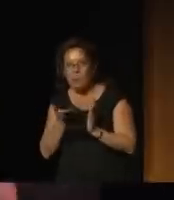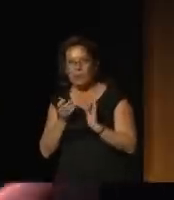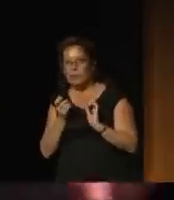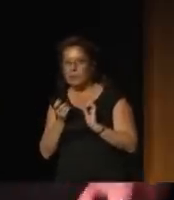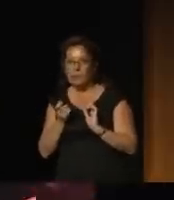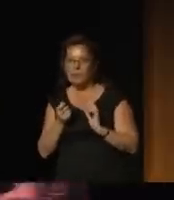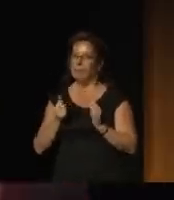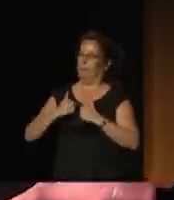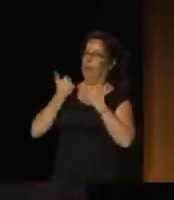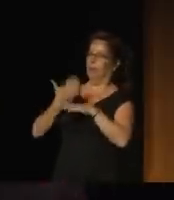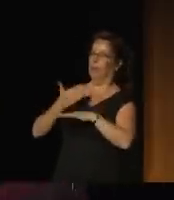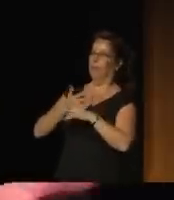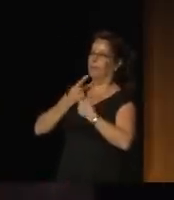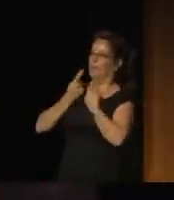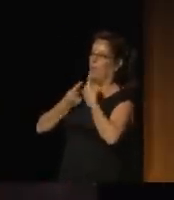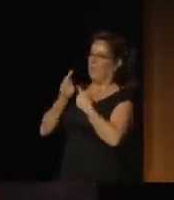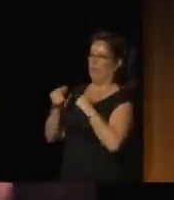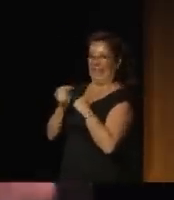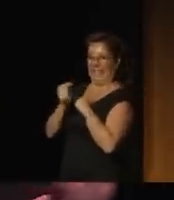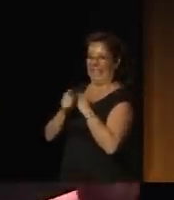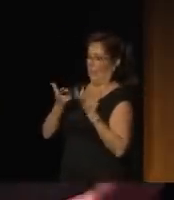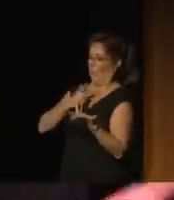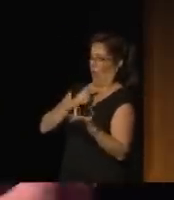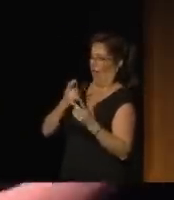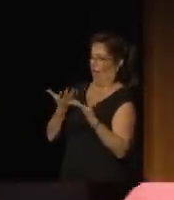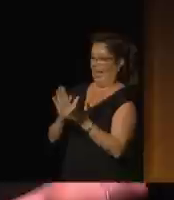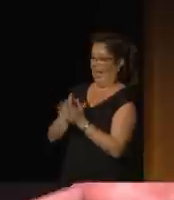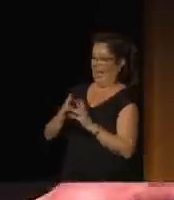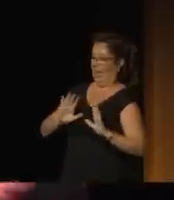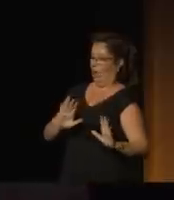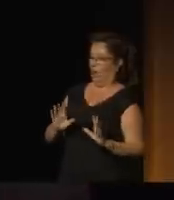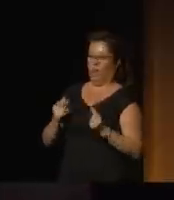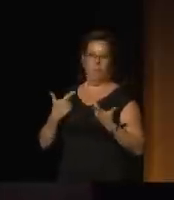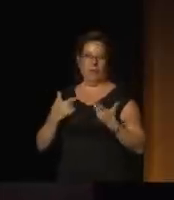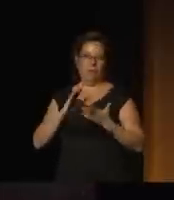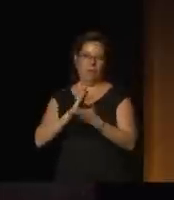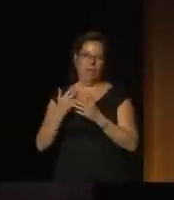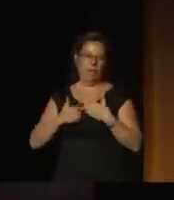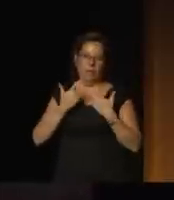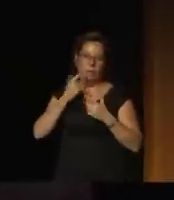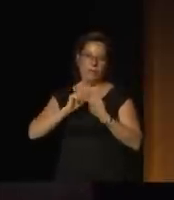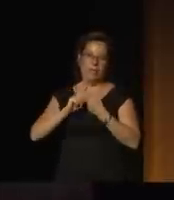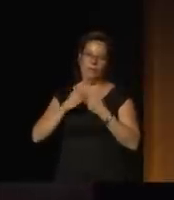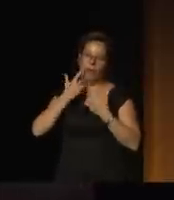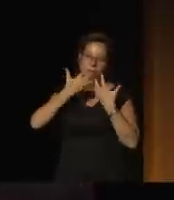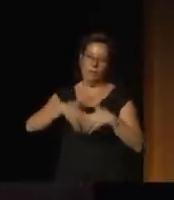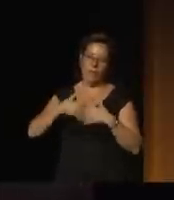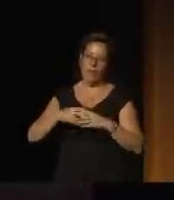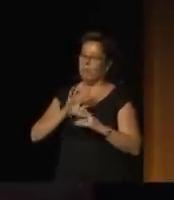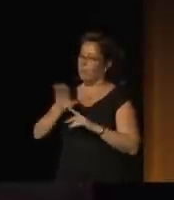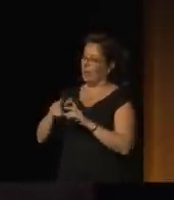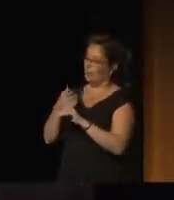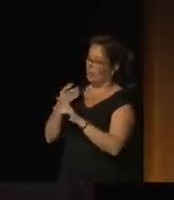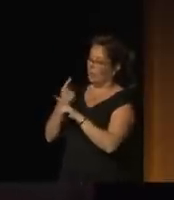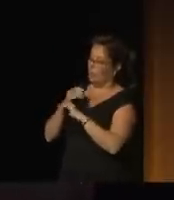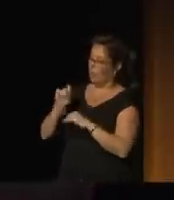sort of explain what is going on with Trump to everybody, even though we're trying to figure it out daily. So that's one thing. But then to really touch on your